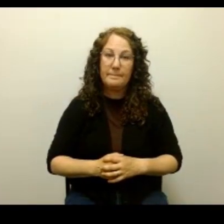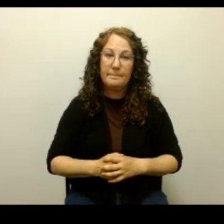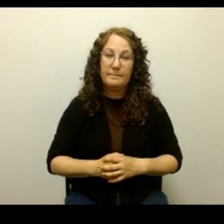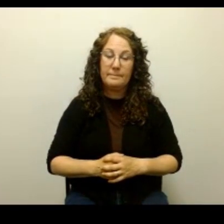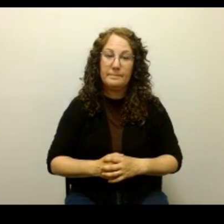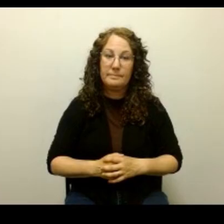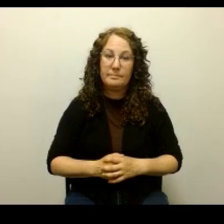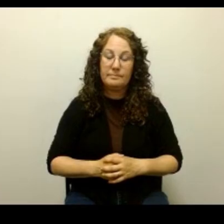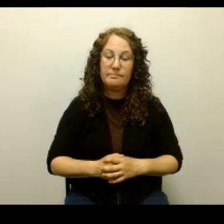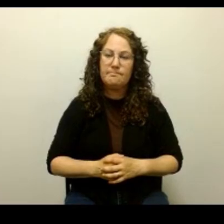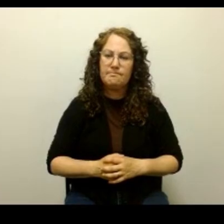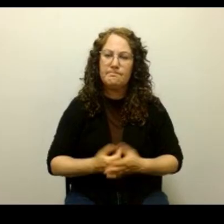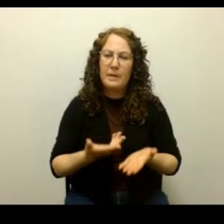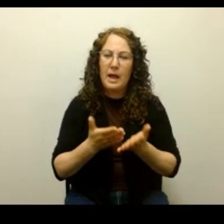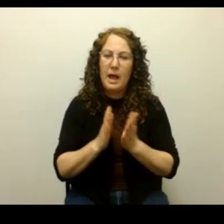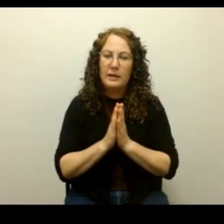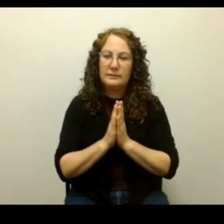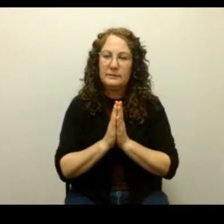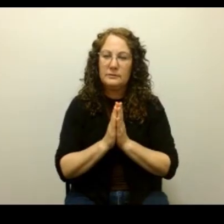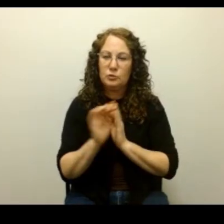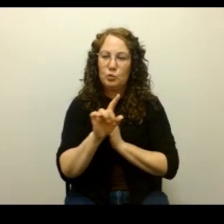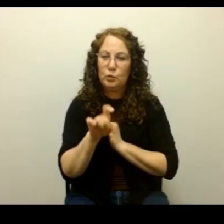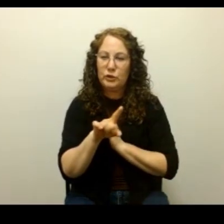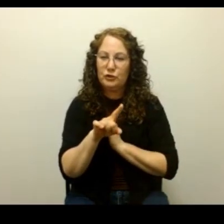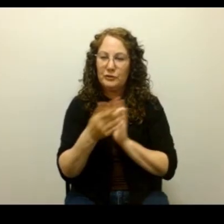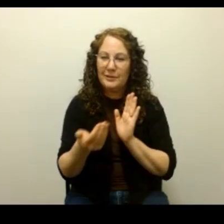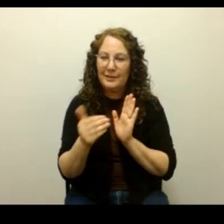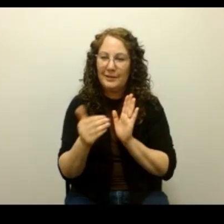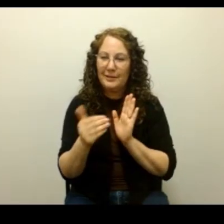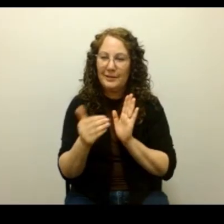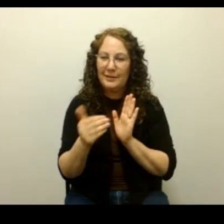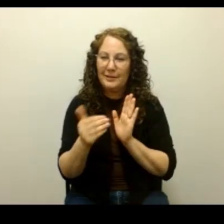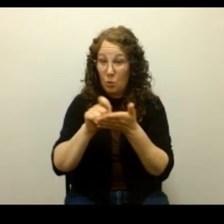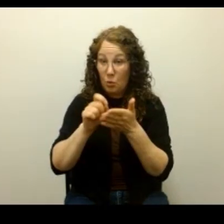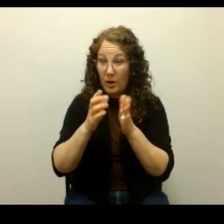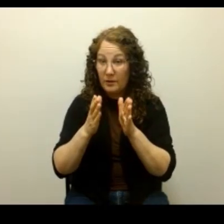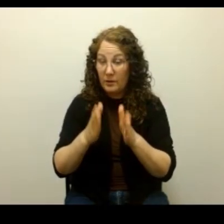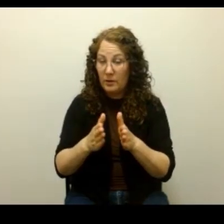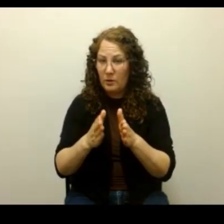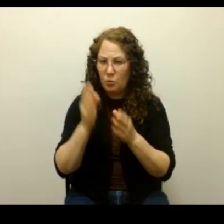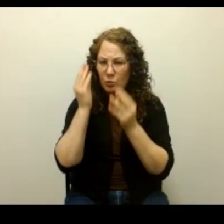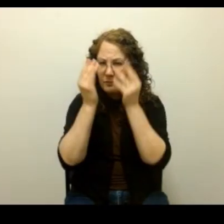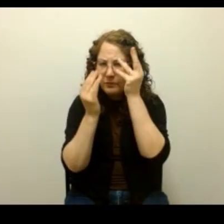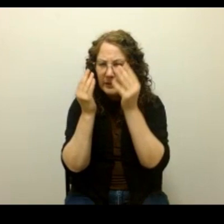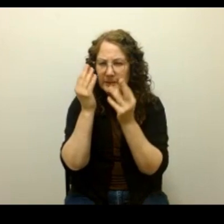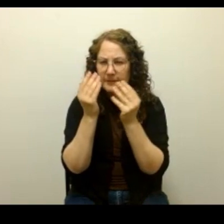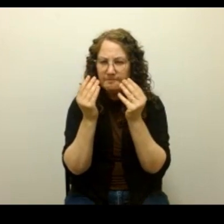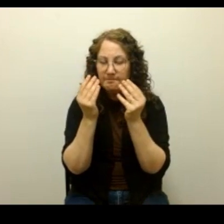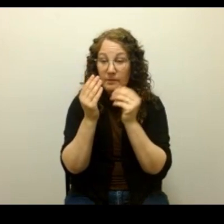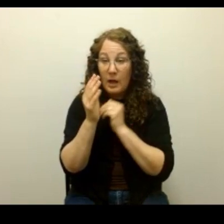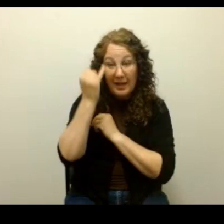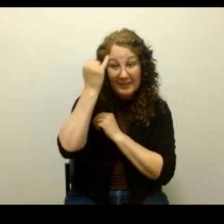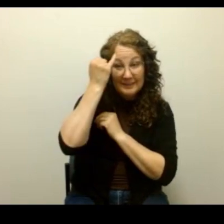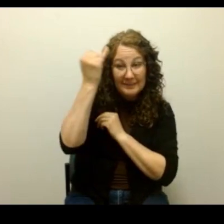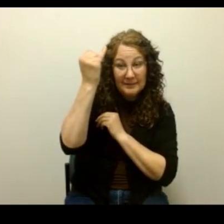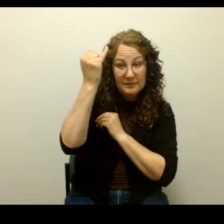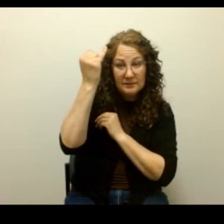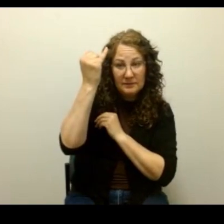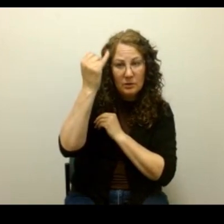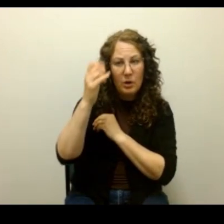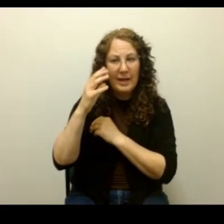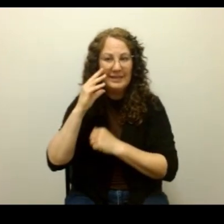We ask ourselves the question again: is the writer reflecting on ideas or